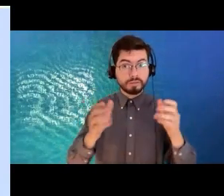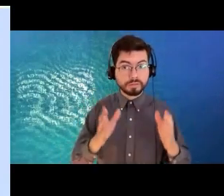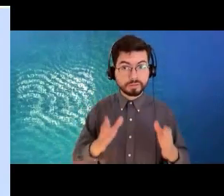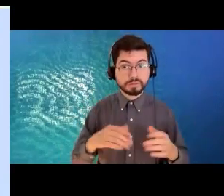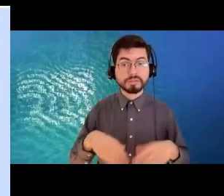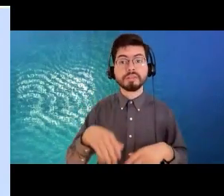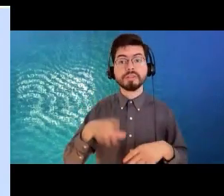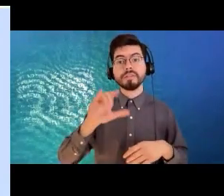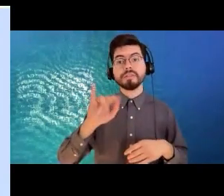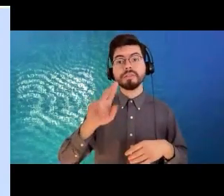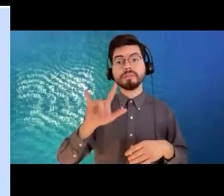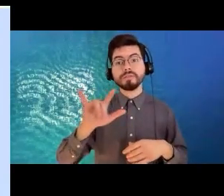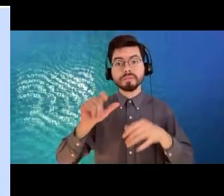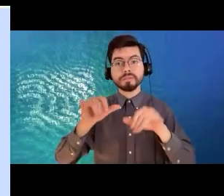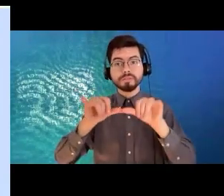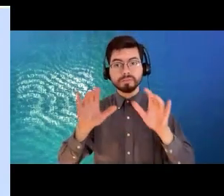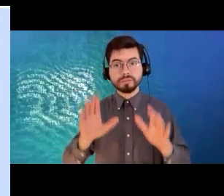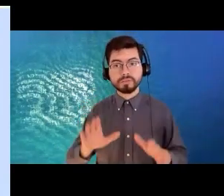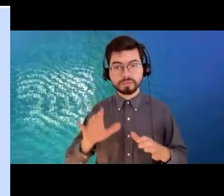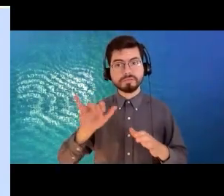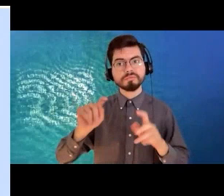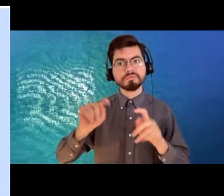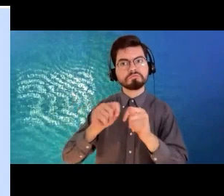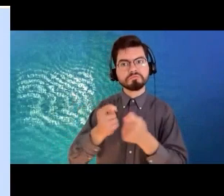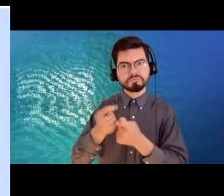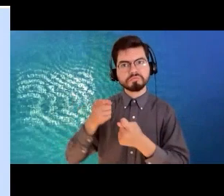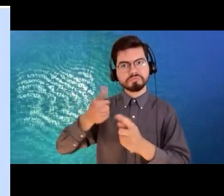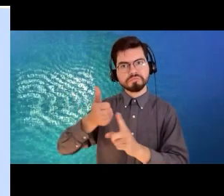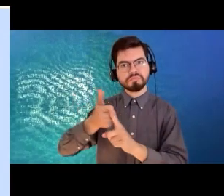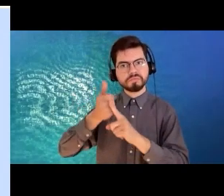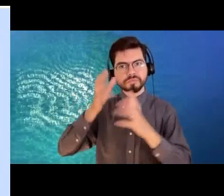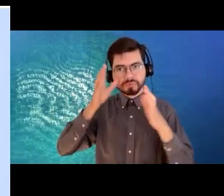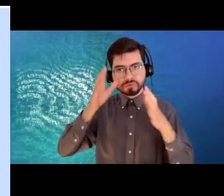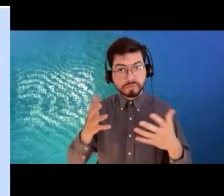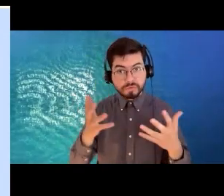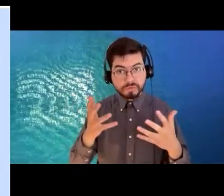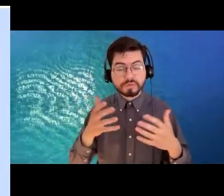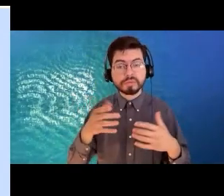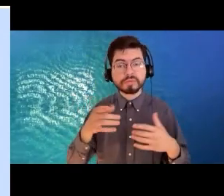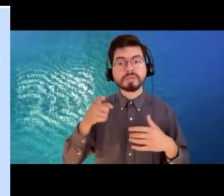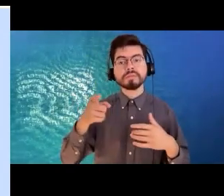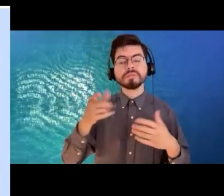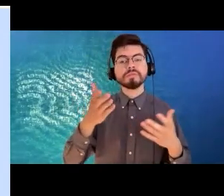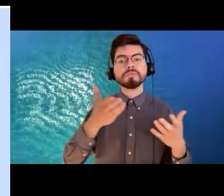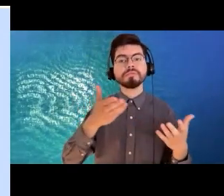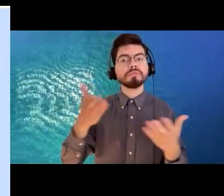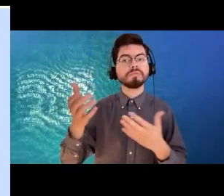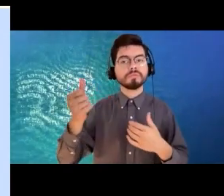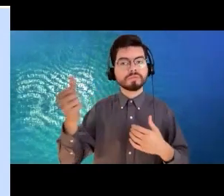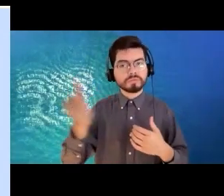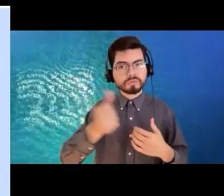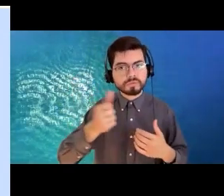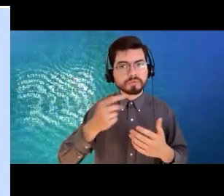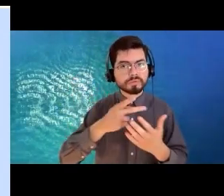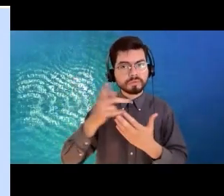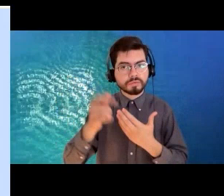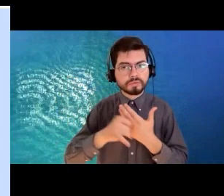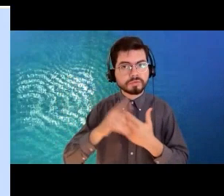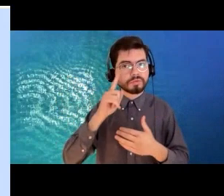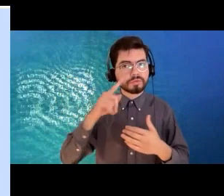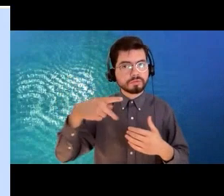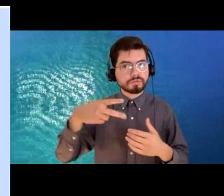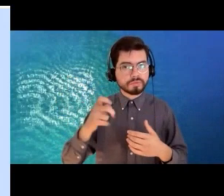engineers. And that group, that team is heavily focused on delivering transportation projects for the park,